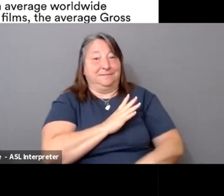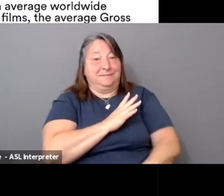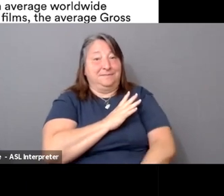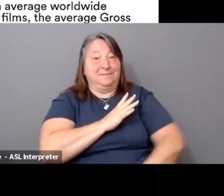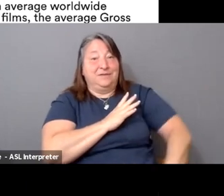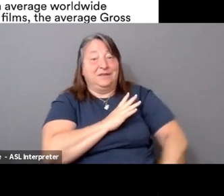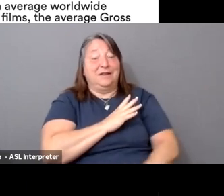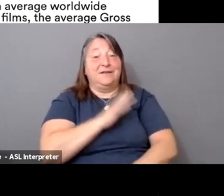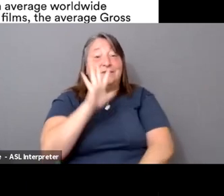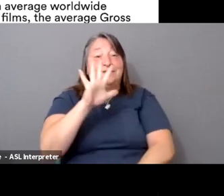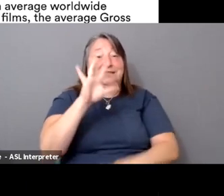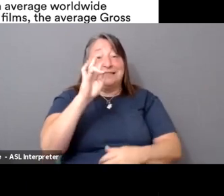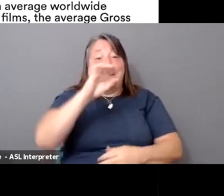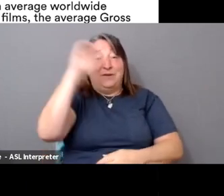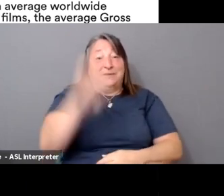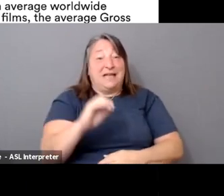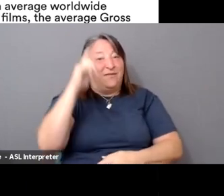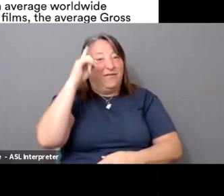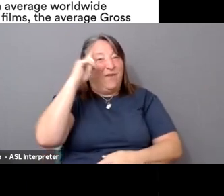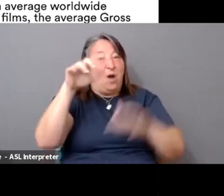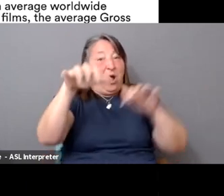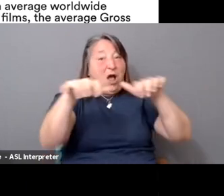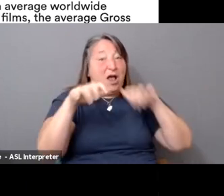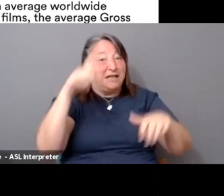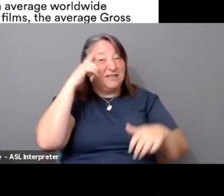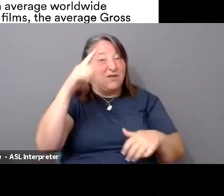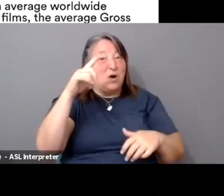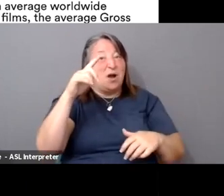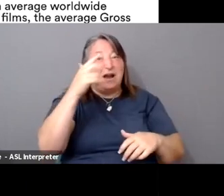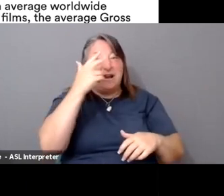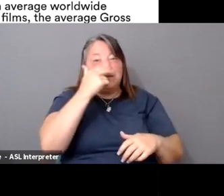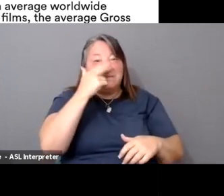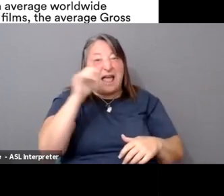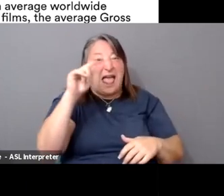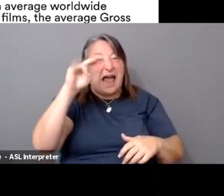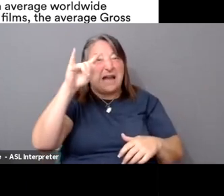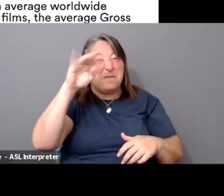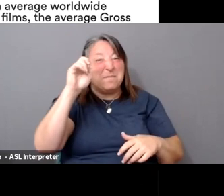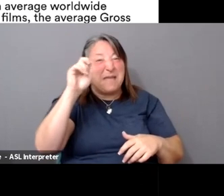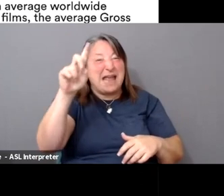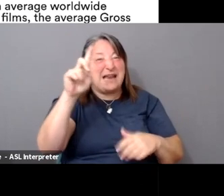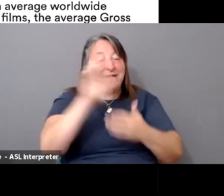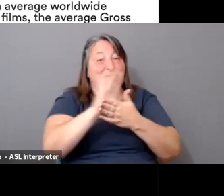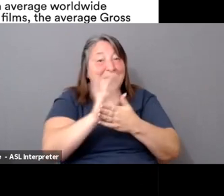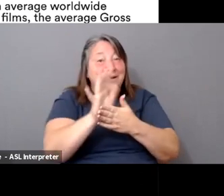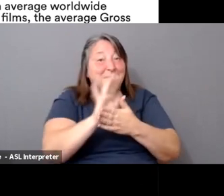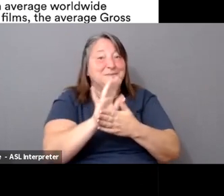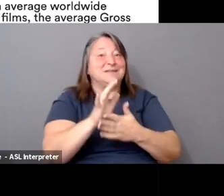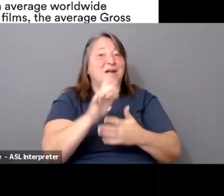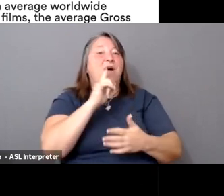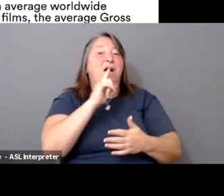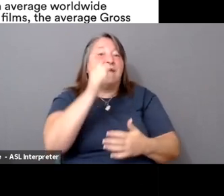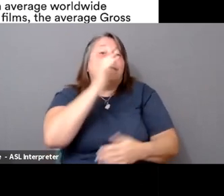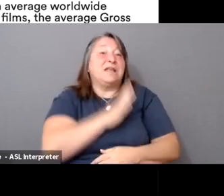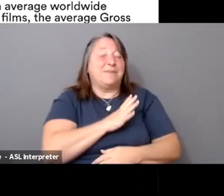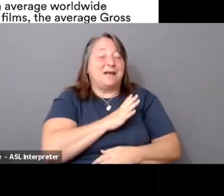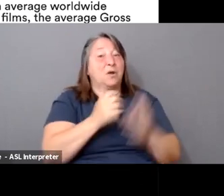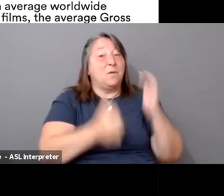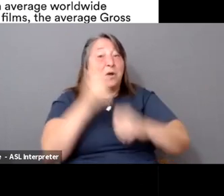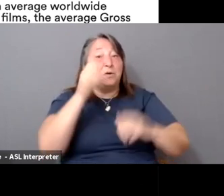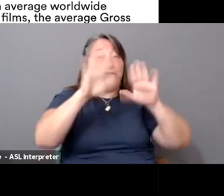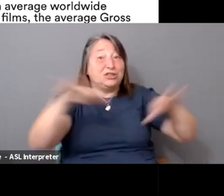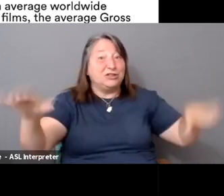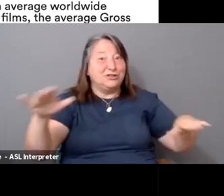57% of the audience for animated films are female, suggesting that children are being introduced to theaters by women. But perhaps the most